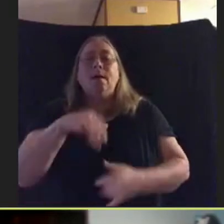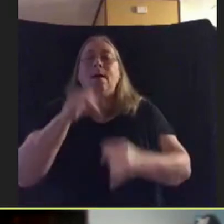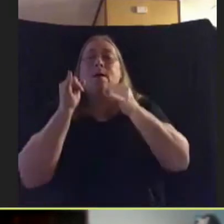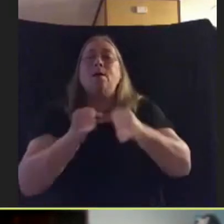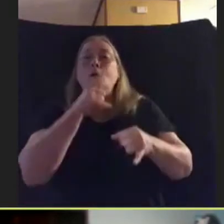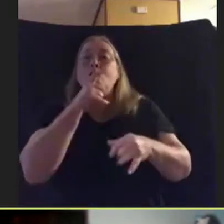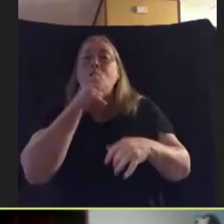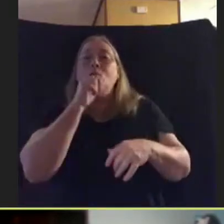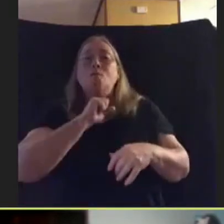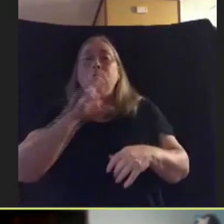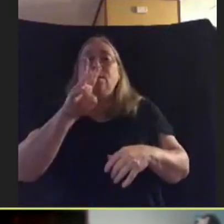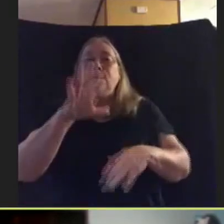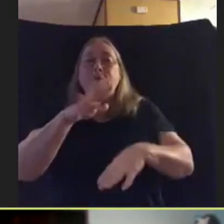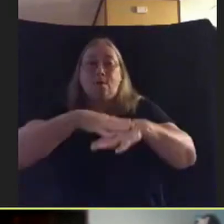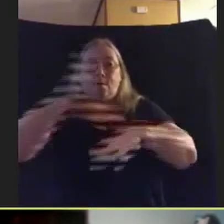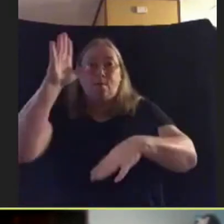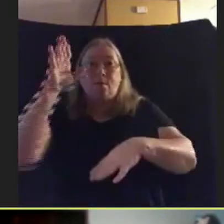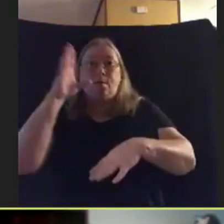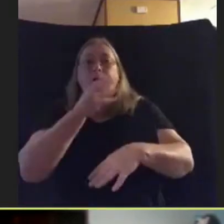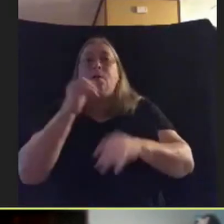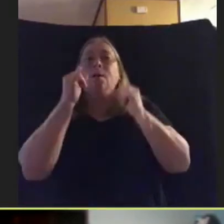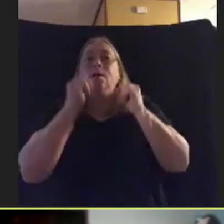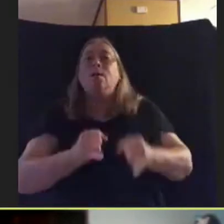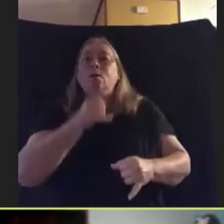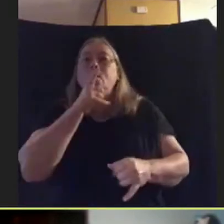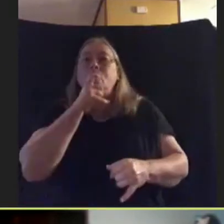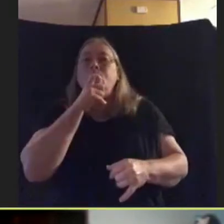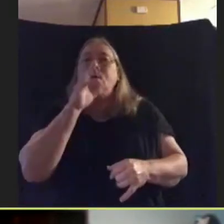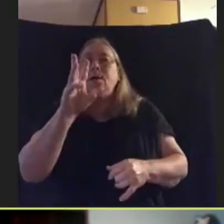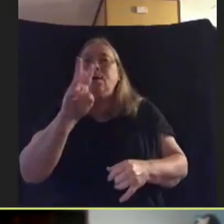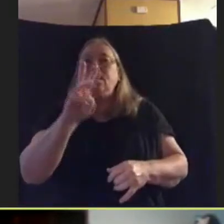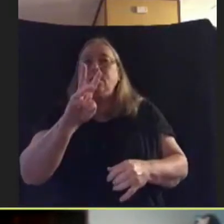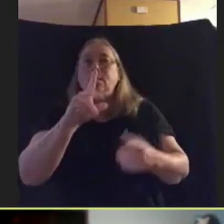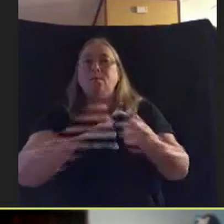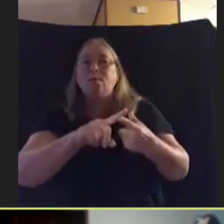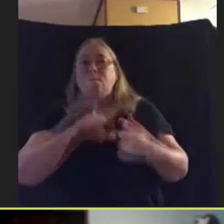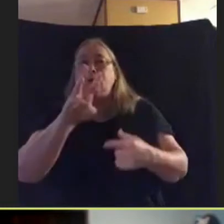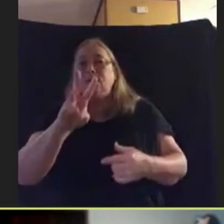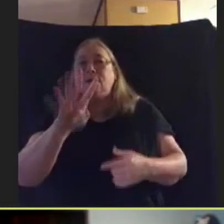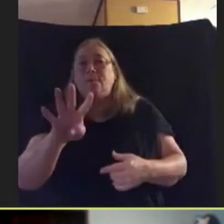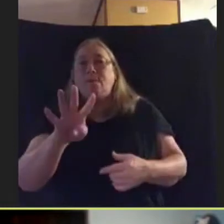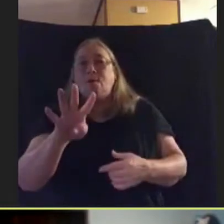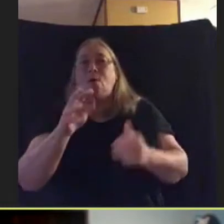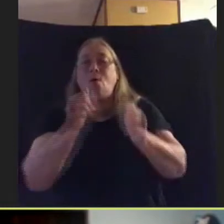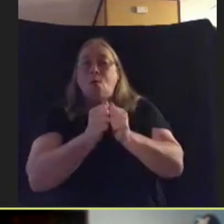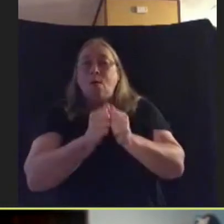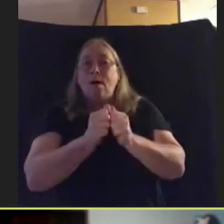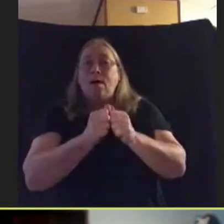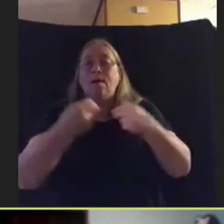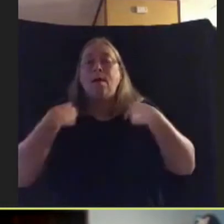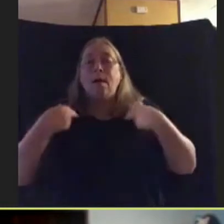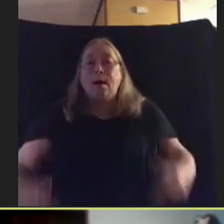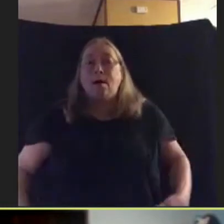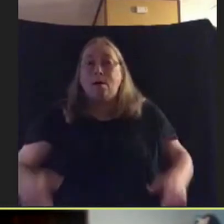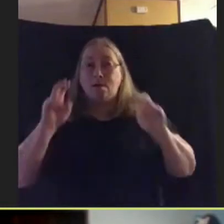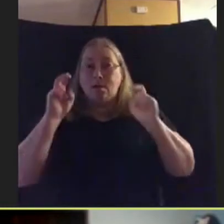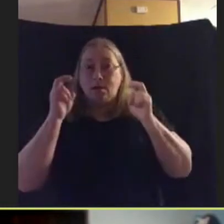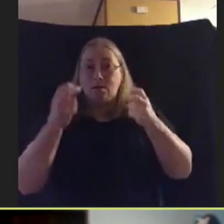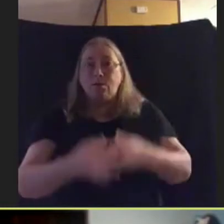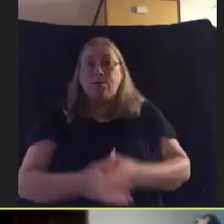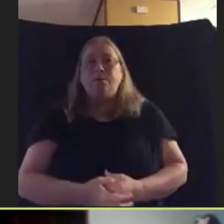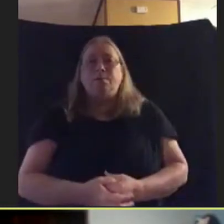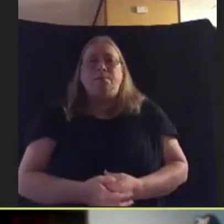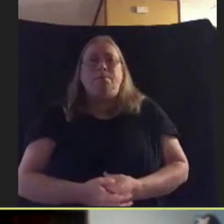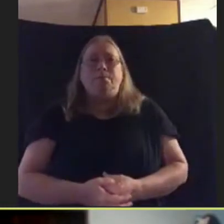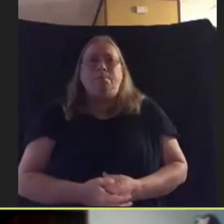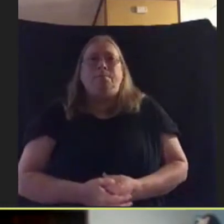65 and older, individuals who are 16 to 64 years of age with an underlying medical problem, we have those listed out